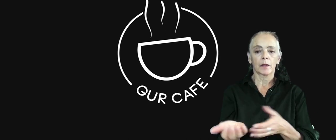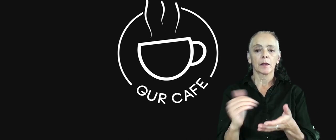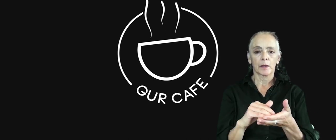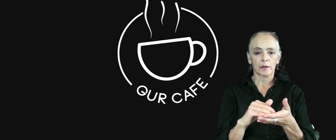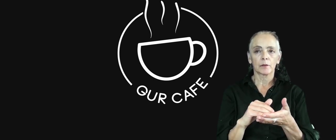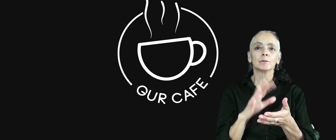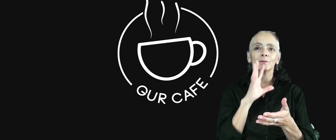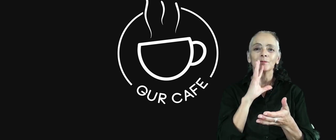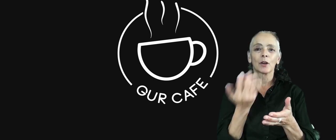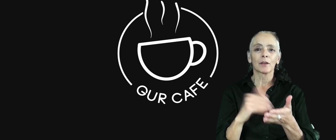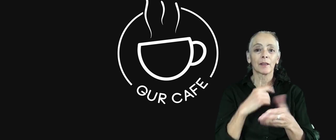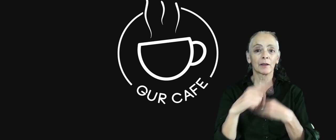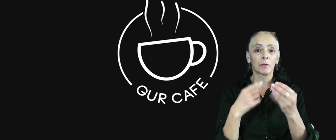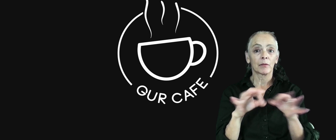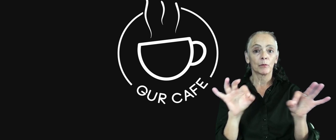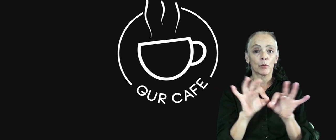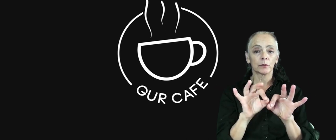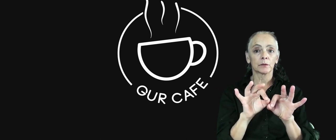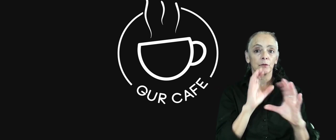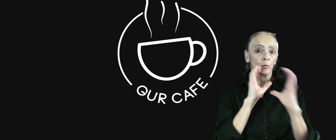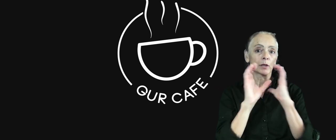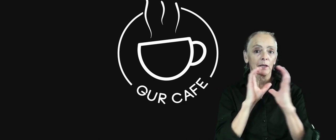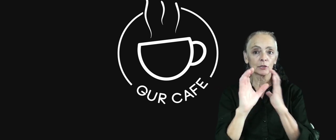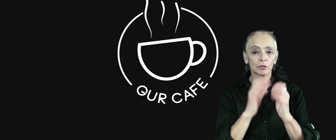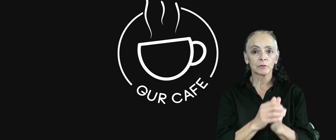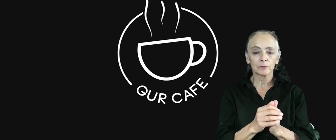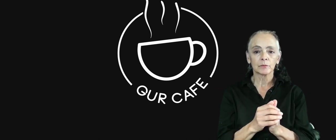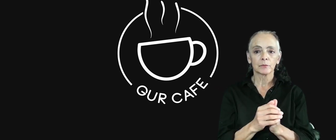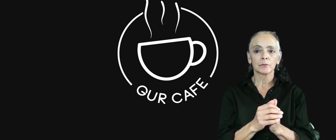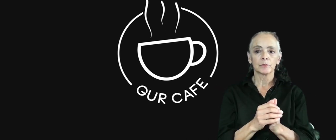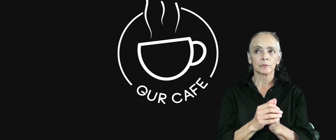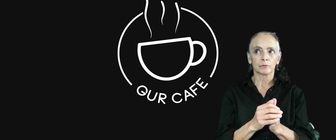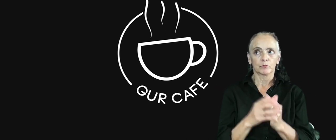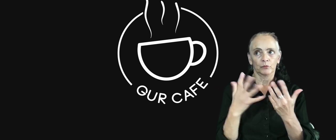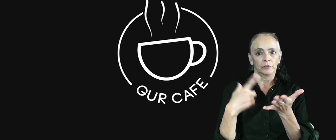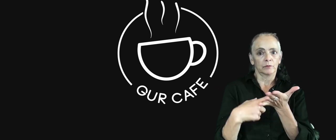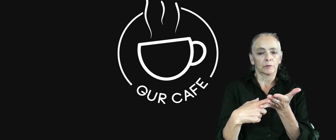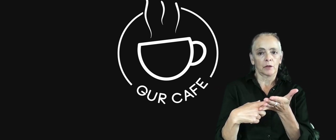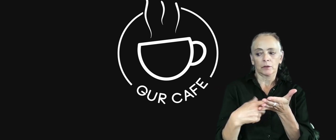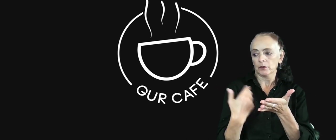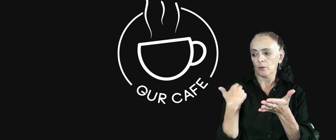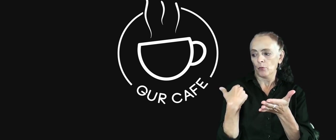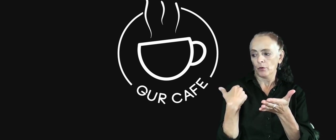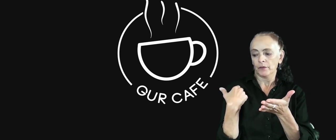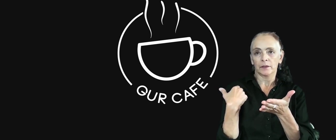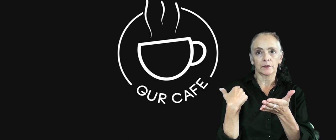We're going to talk again about the importance of communication that we already discussed in a previous episode.